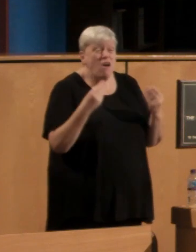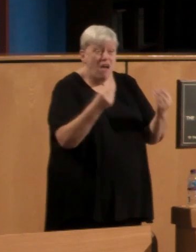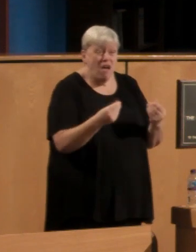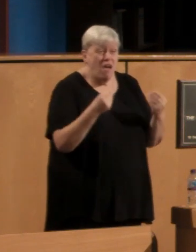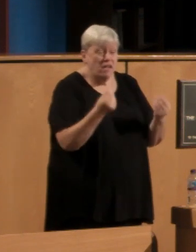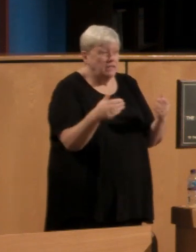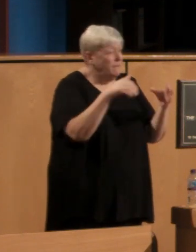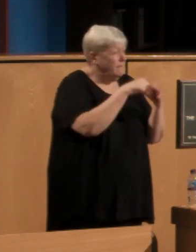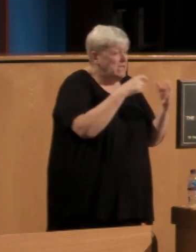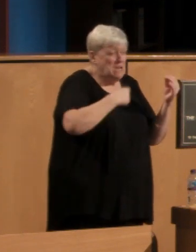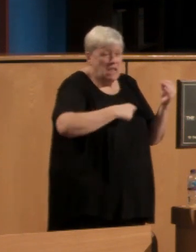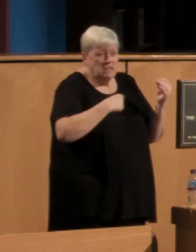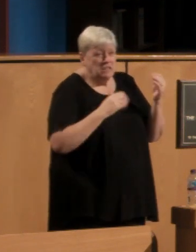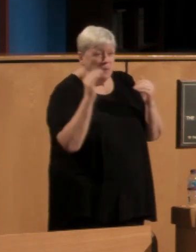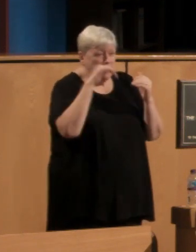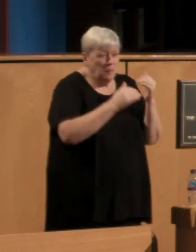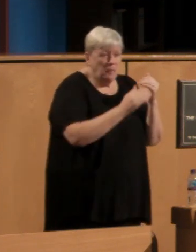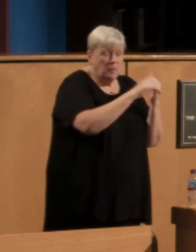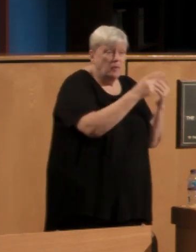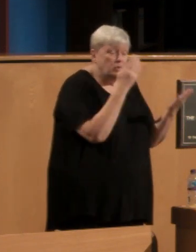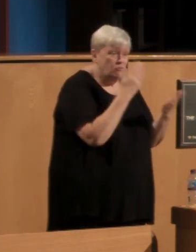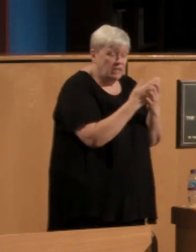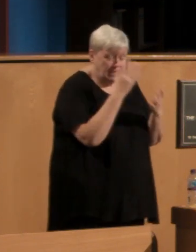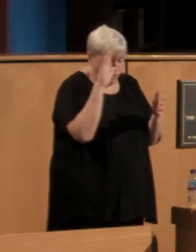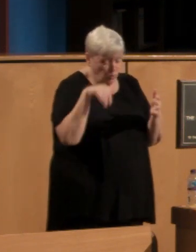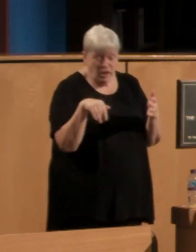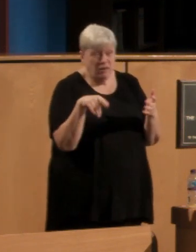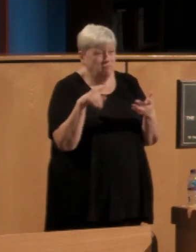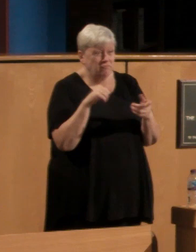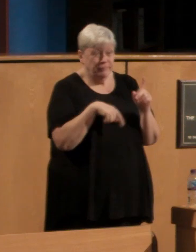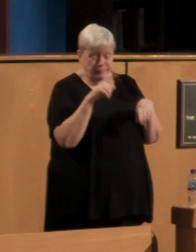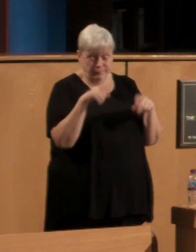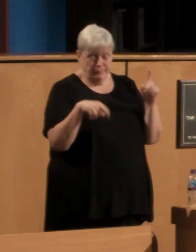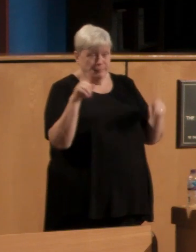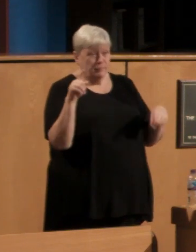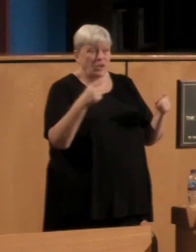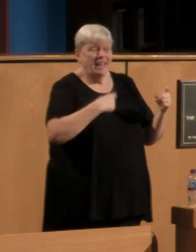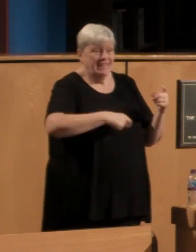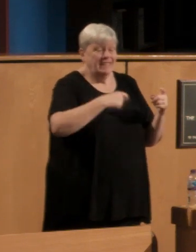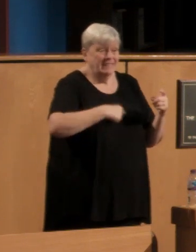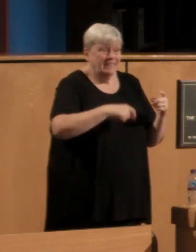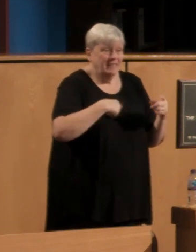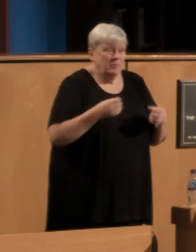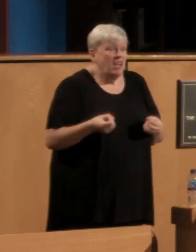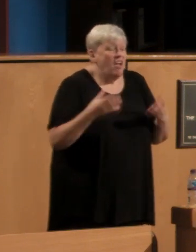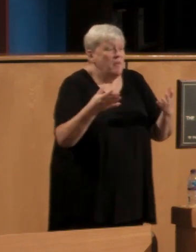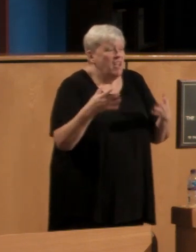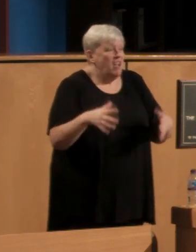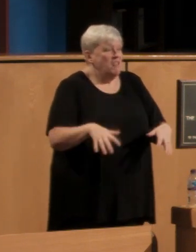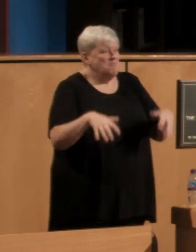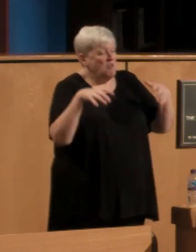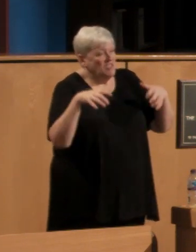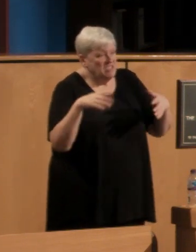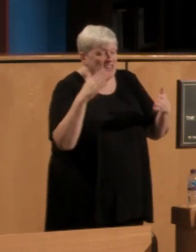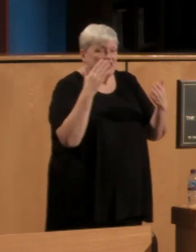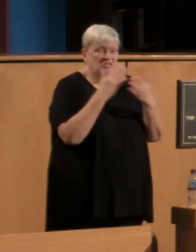identities, the traversing of boundaries, and that's what queer is. By coming out of hidden spaces, monsters breach